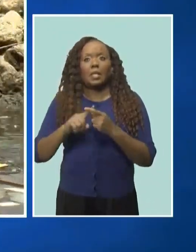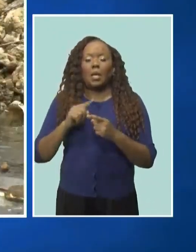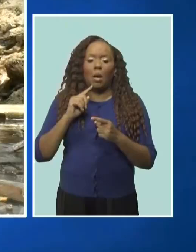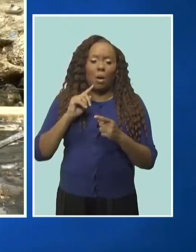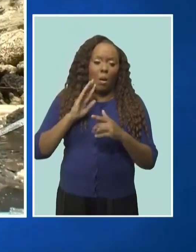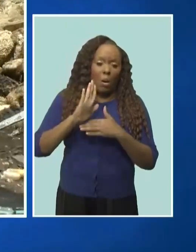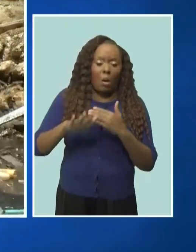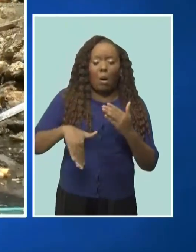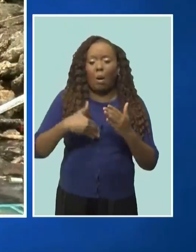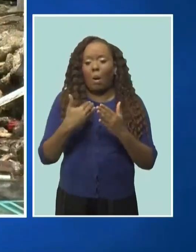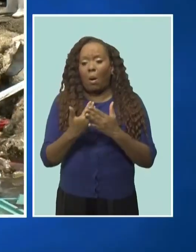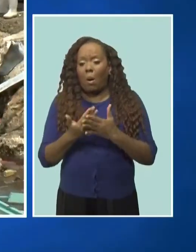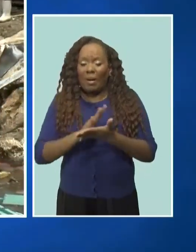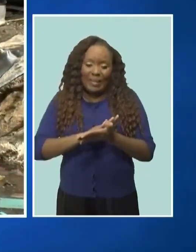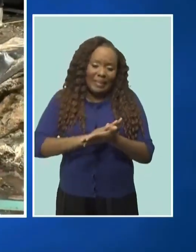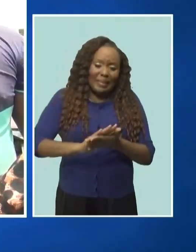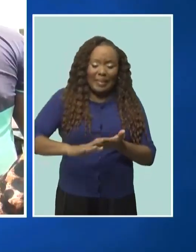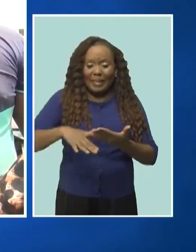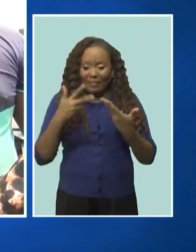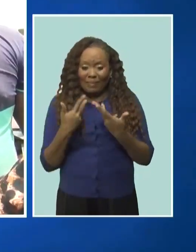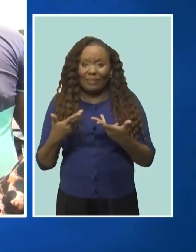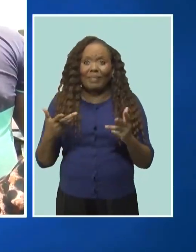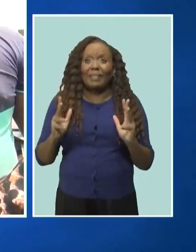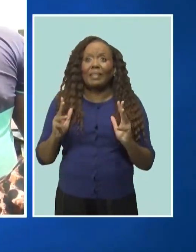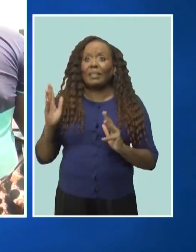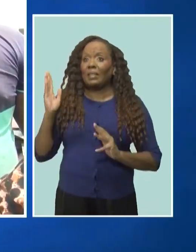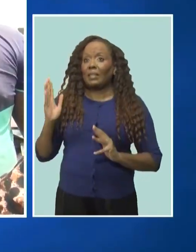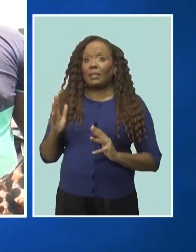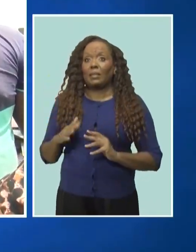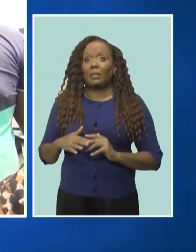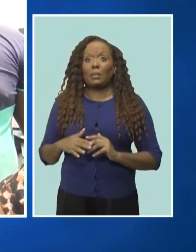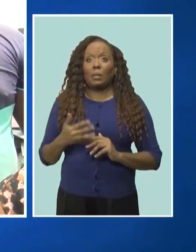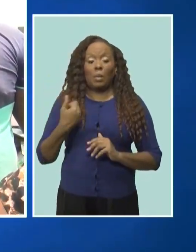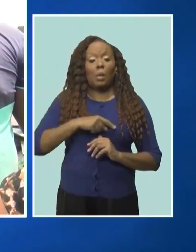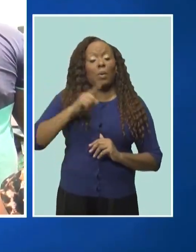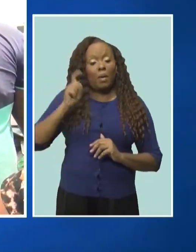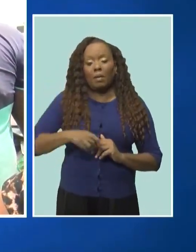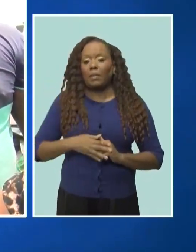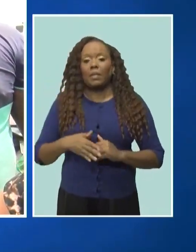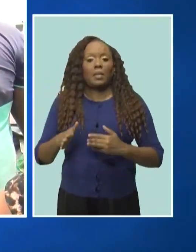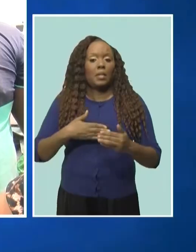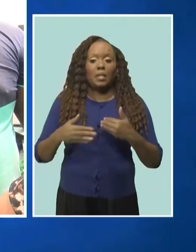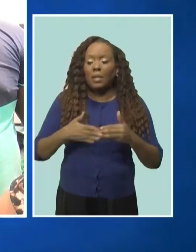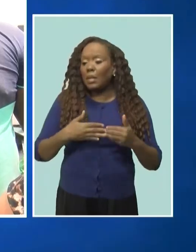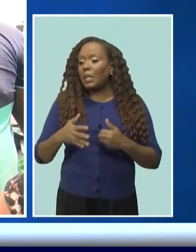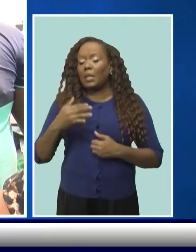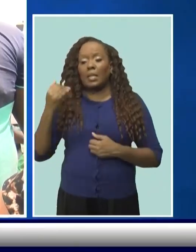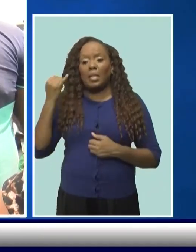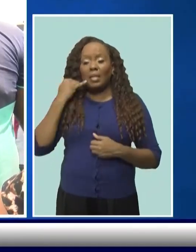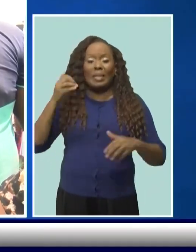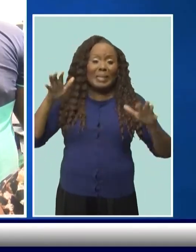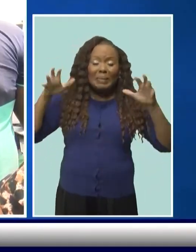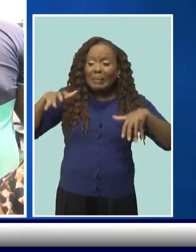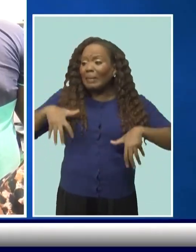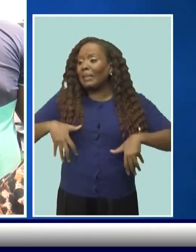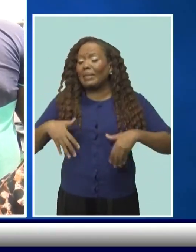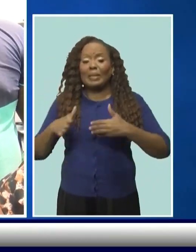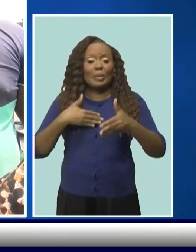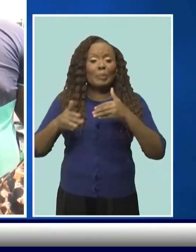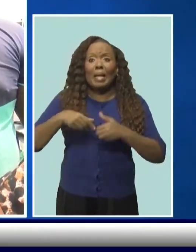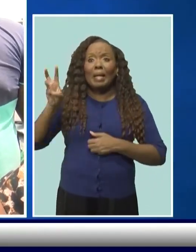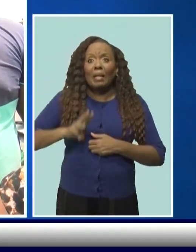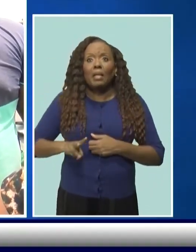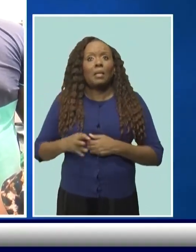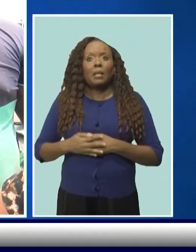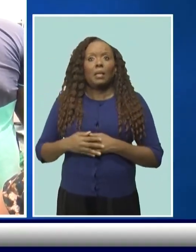of garbage is removed. The weather ain't going to affect me with this cleanup. This cleanup have to be done. Whether the weather come or not, this have to be done. Because this would be somebody